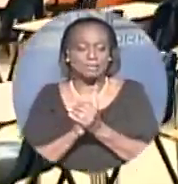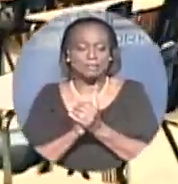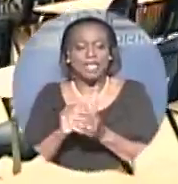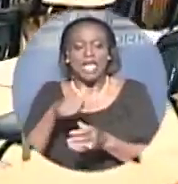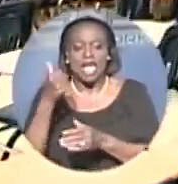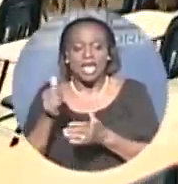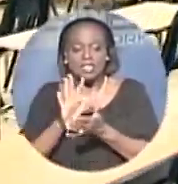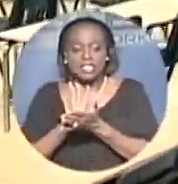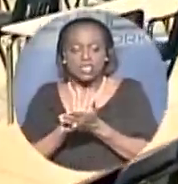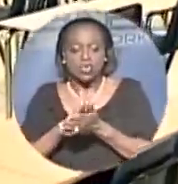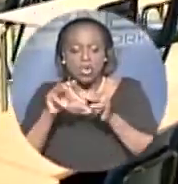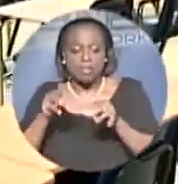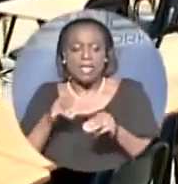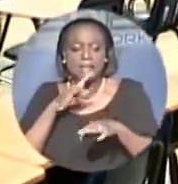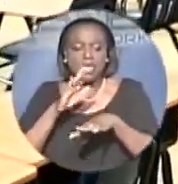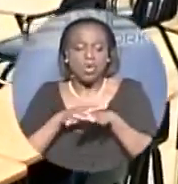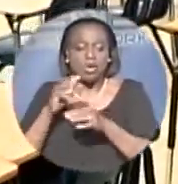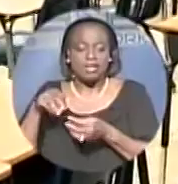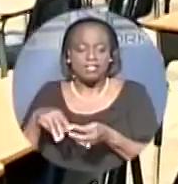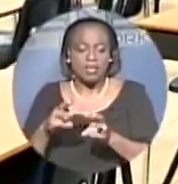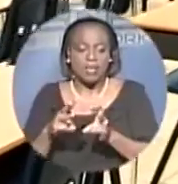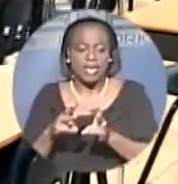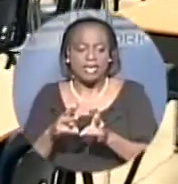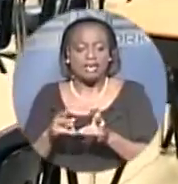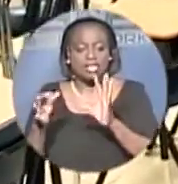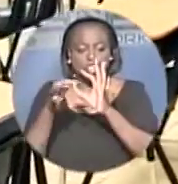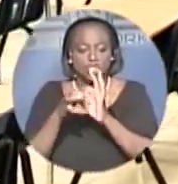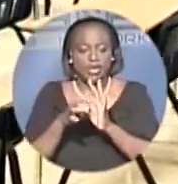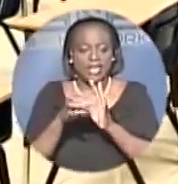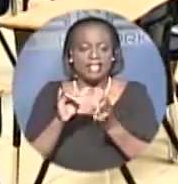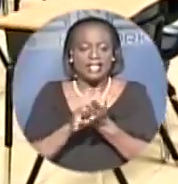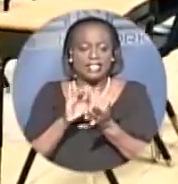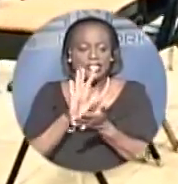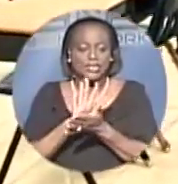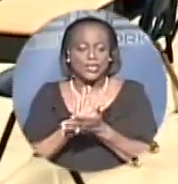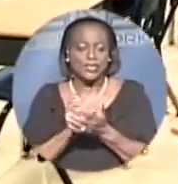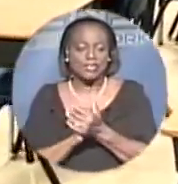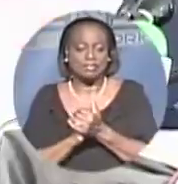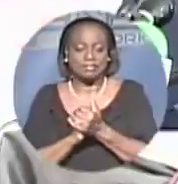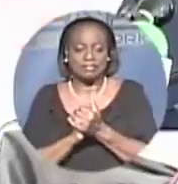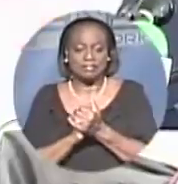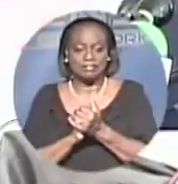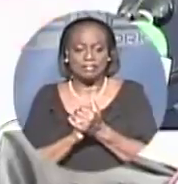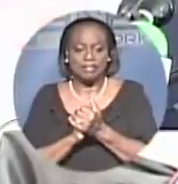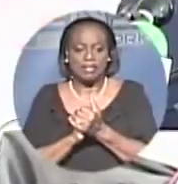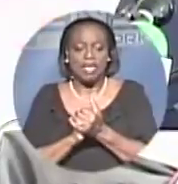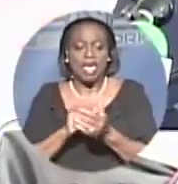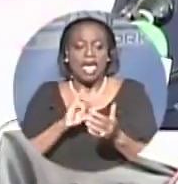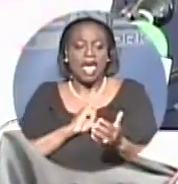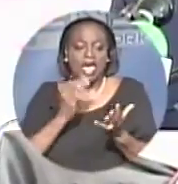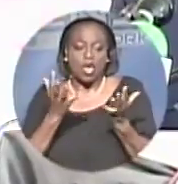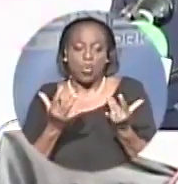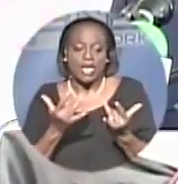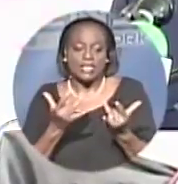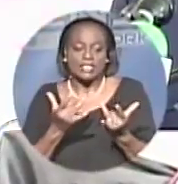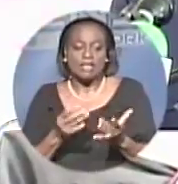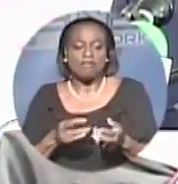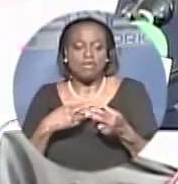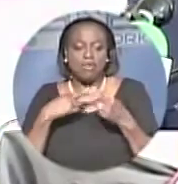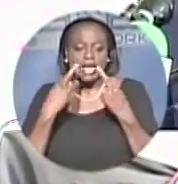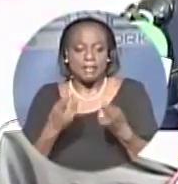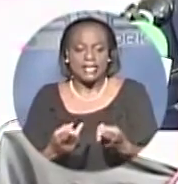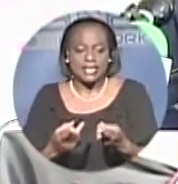one could be on the way based on this directive the Prime Minister gave to the Ministry of Education. I await recommendations from the Department of